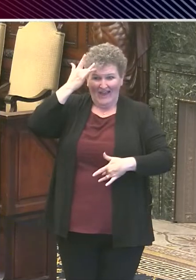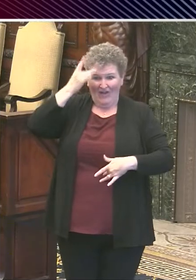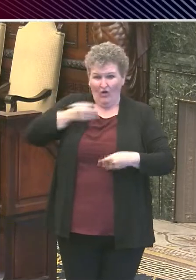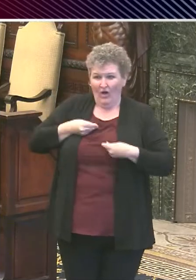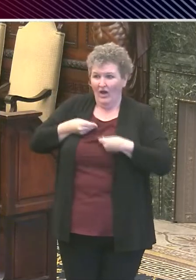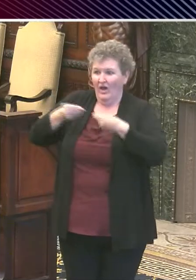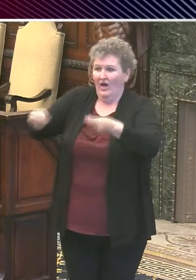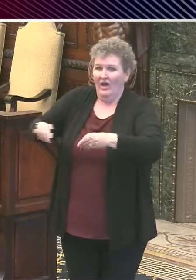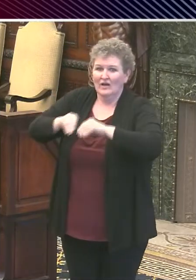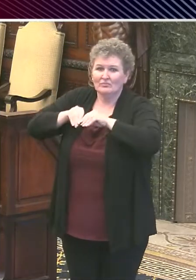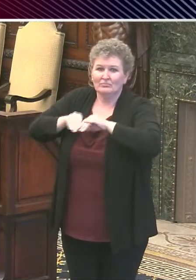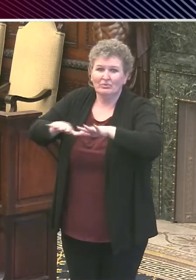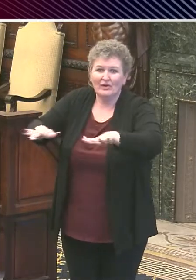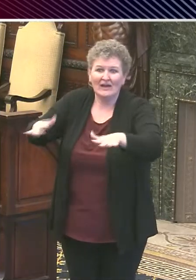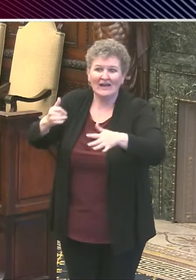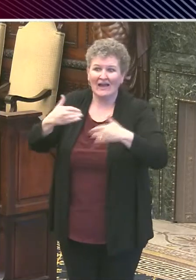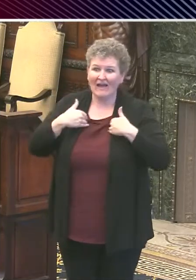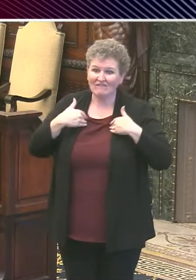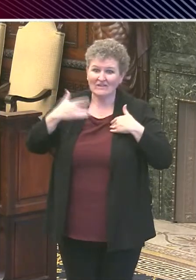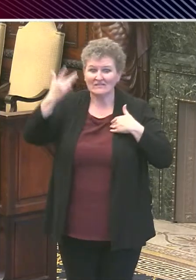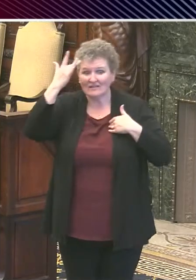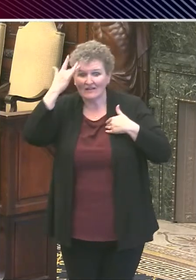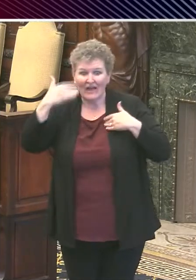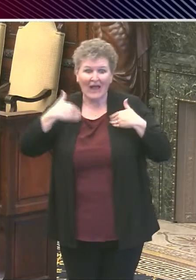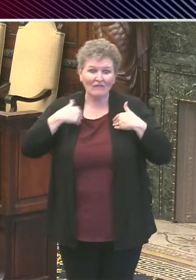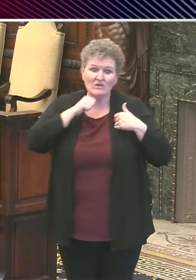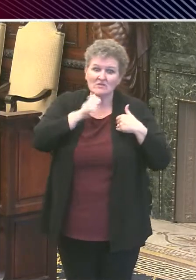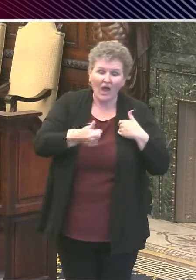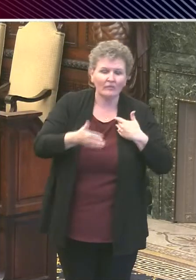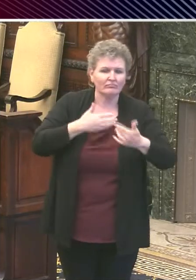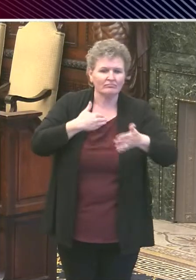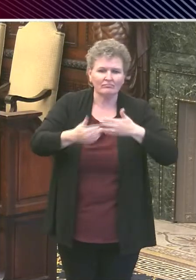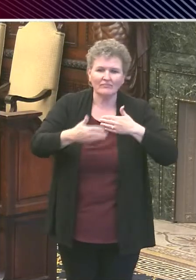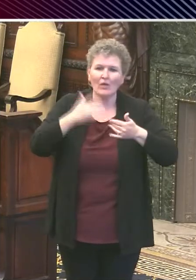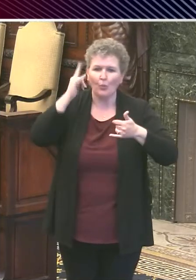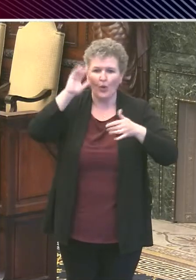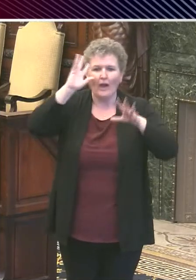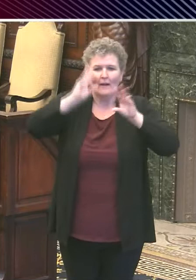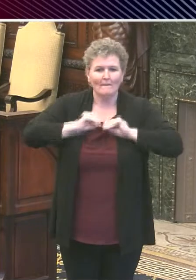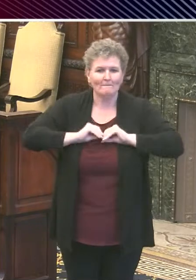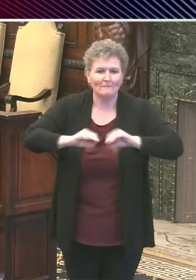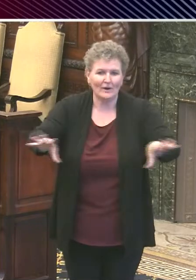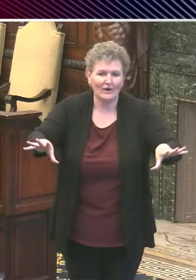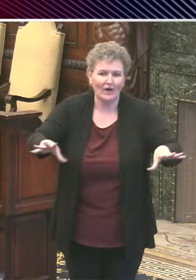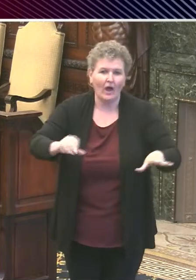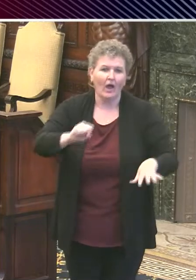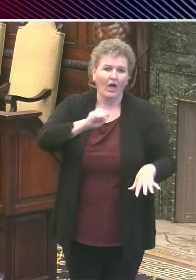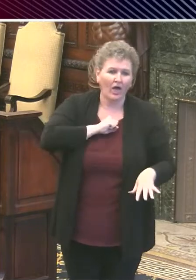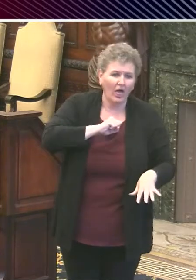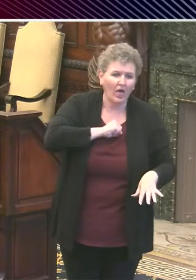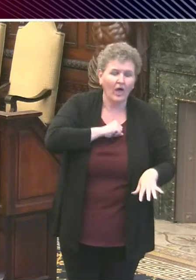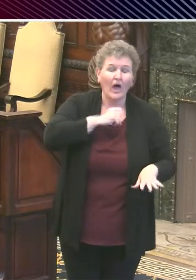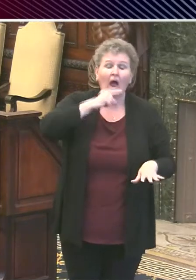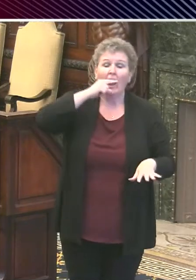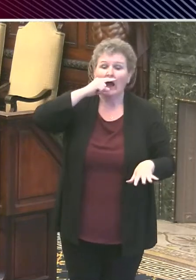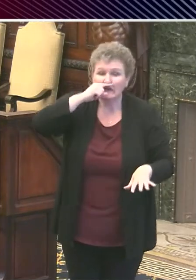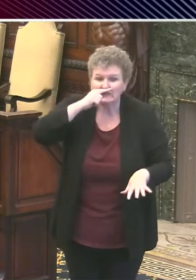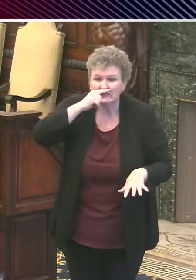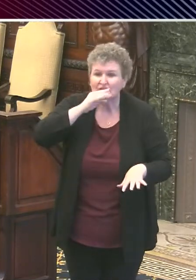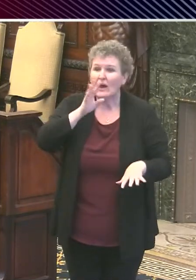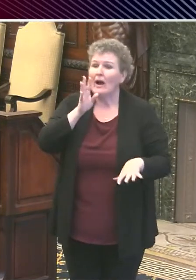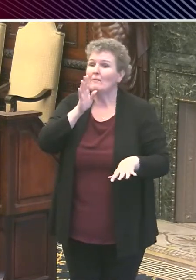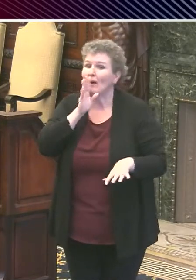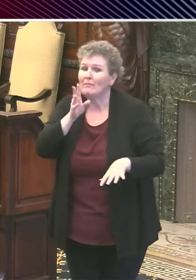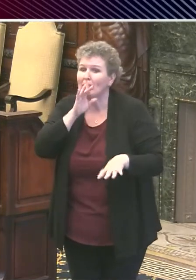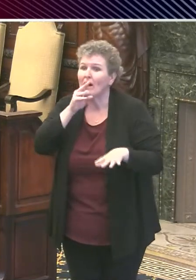spreads when people talk or sneeze or cough, and they put out droplets when they do that. What the mask does is